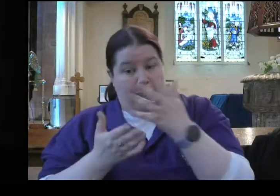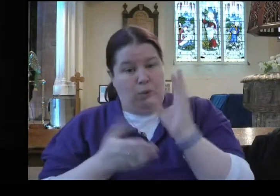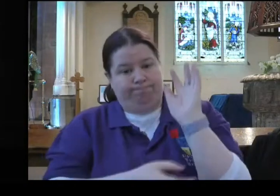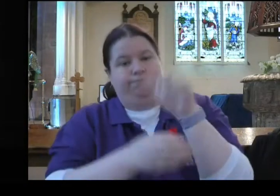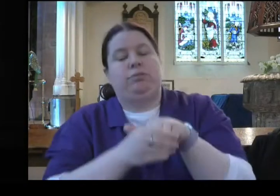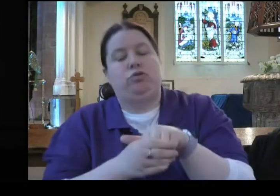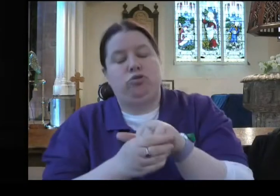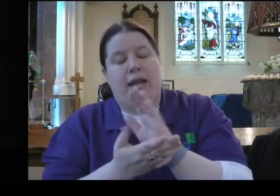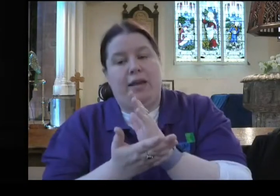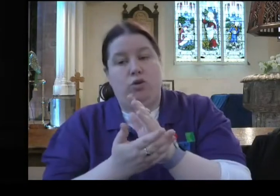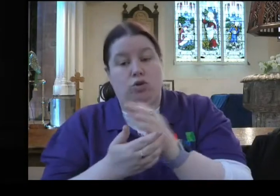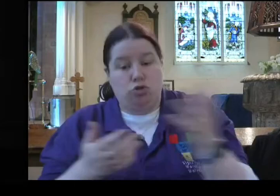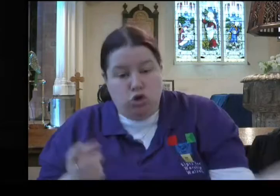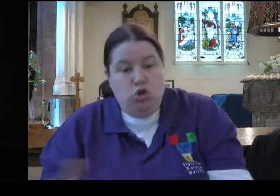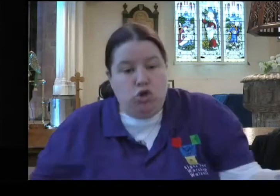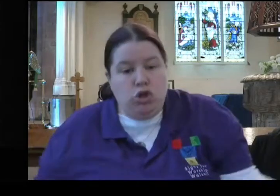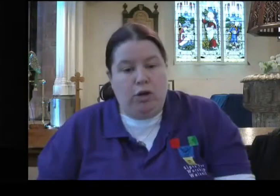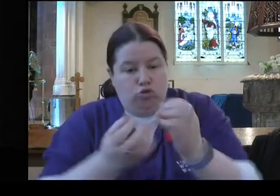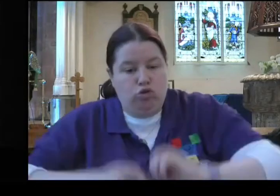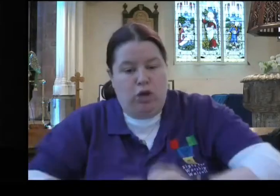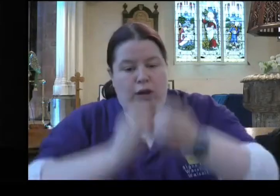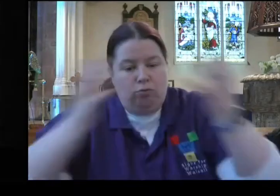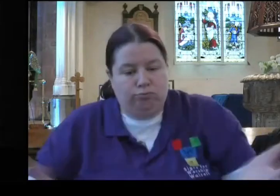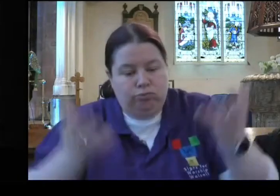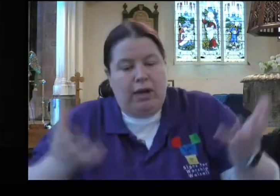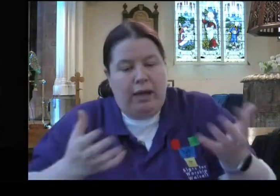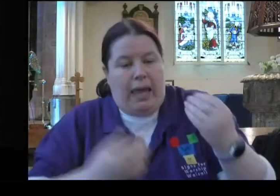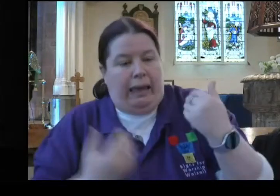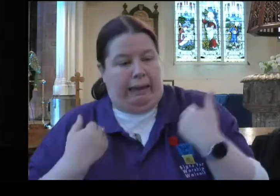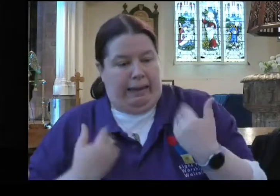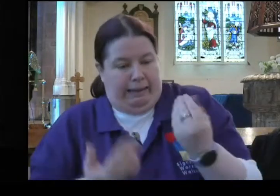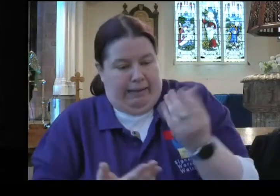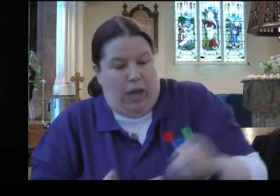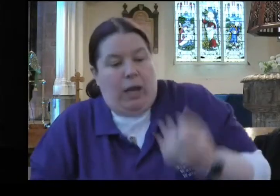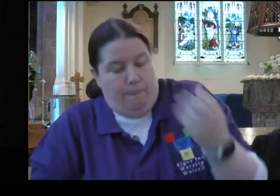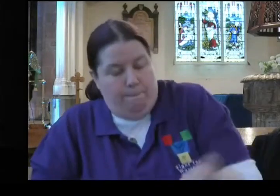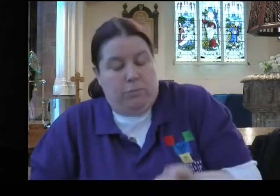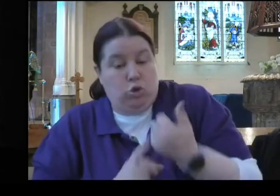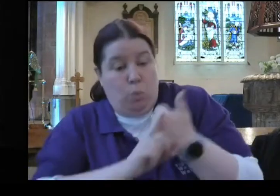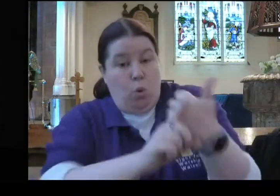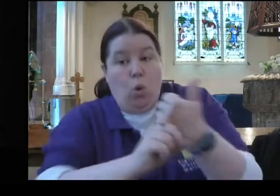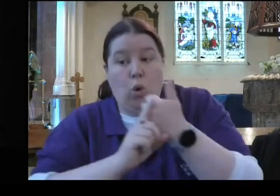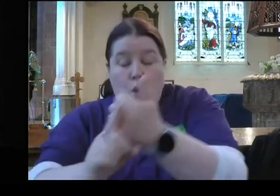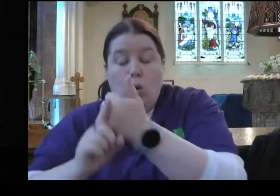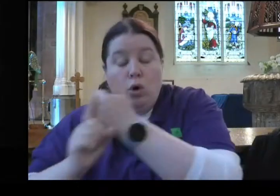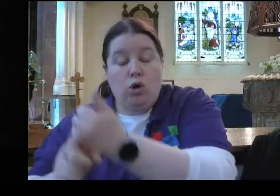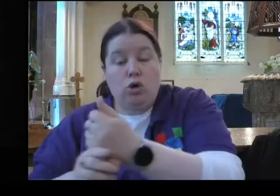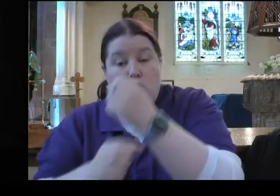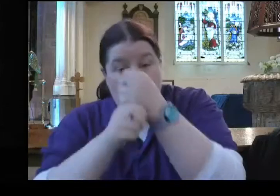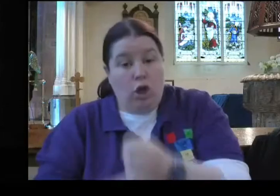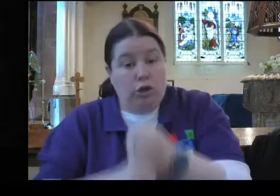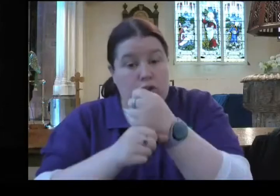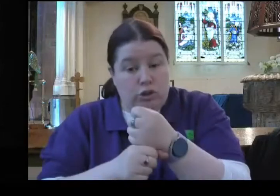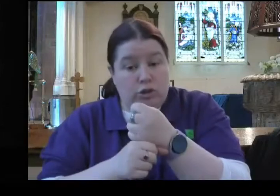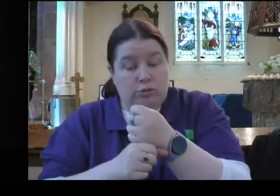way to generate income to support the mission and ministry of the church. So your